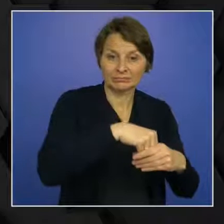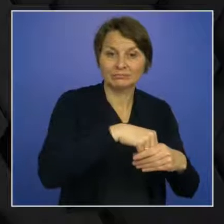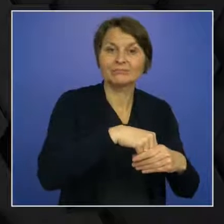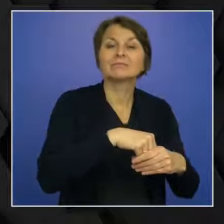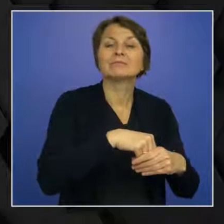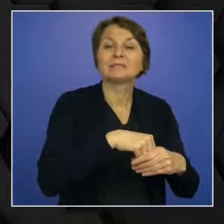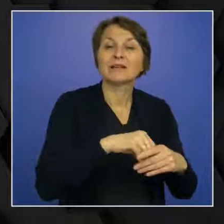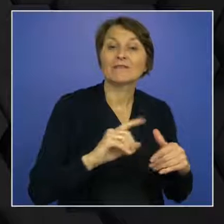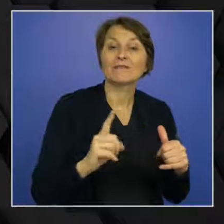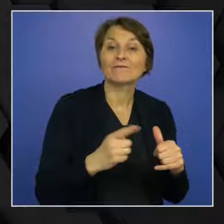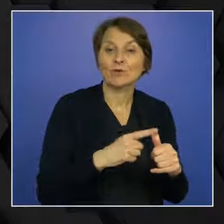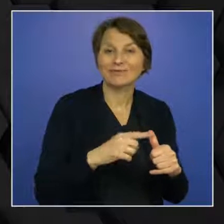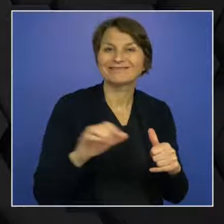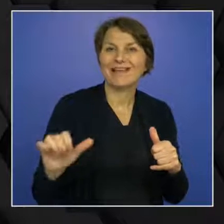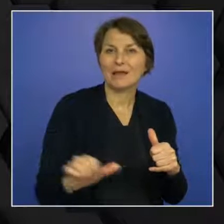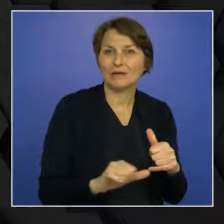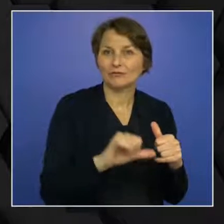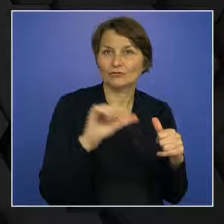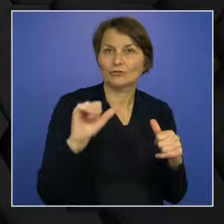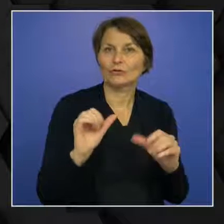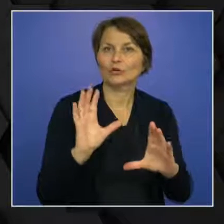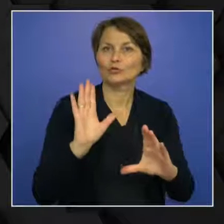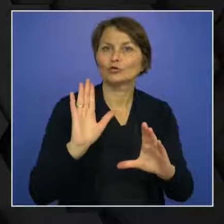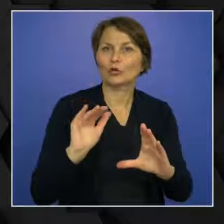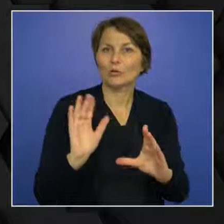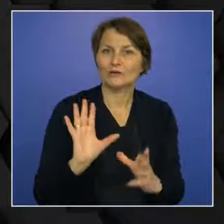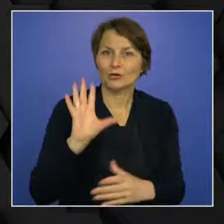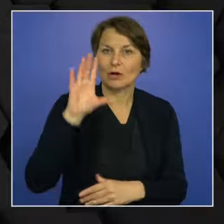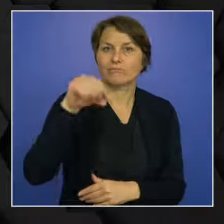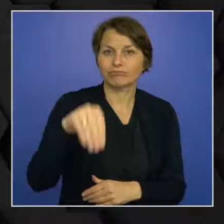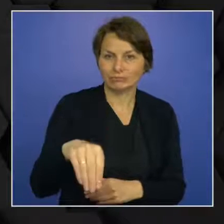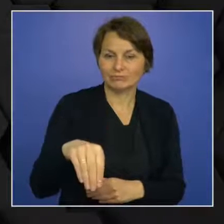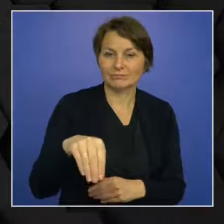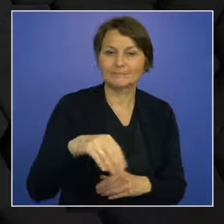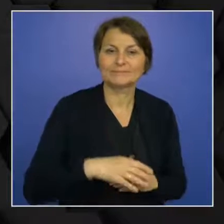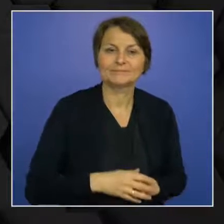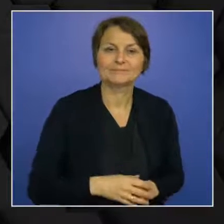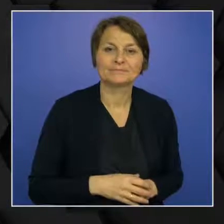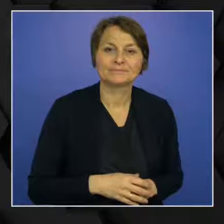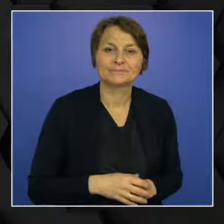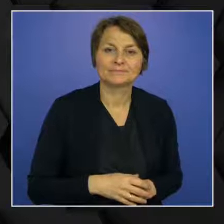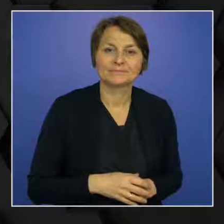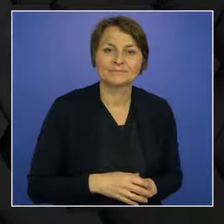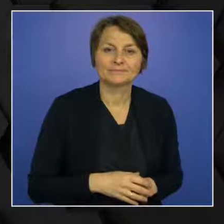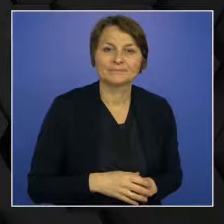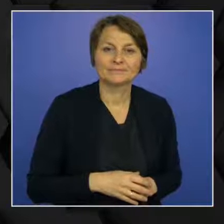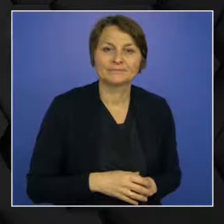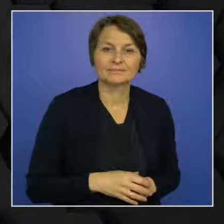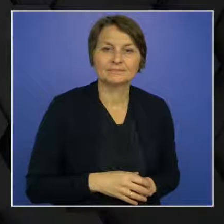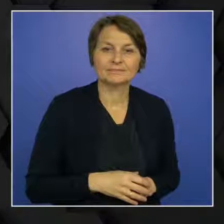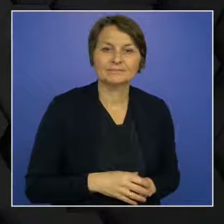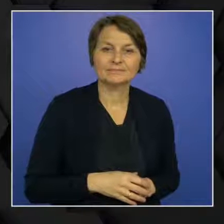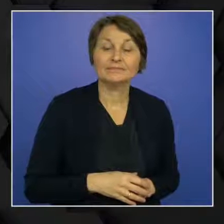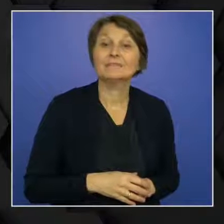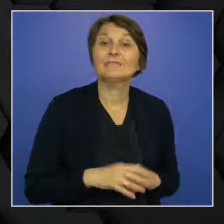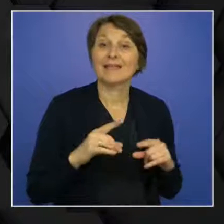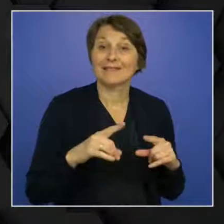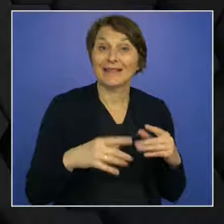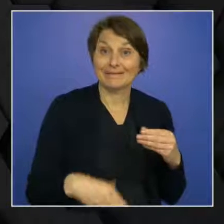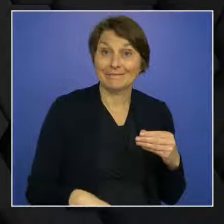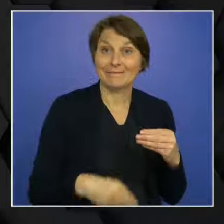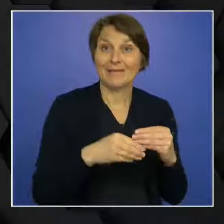for us. So that's really fun. And while it is listening, it adds a live transcription for